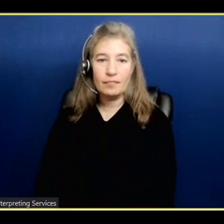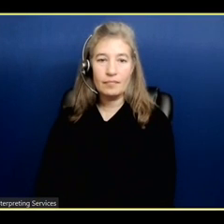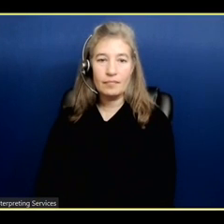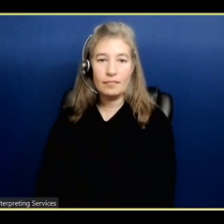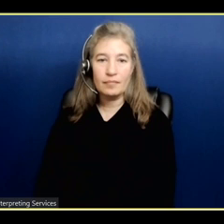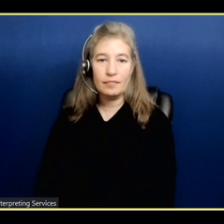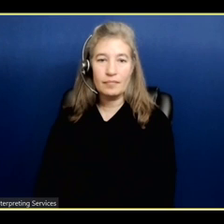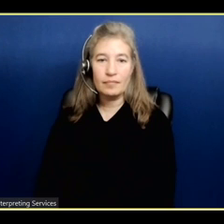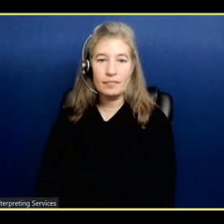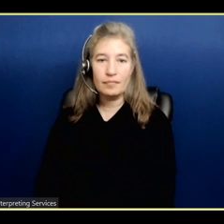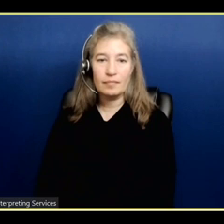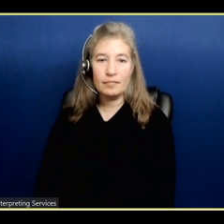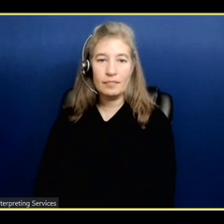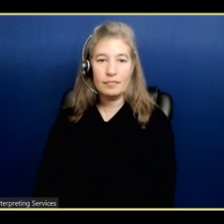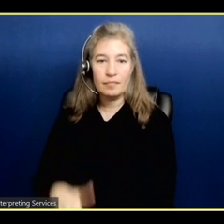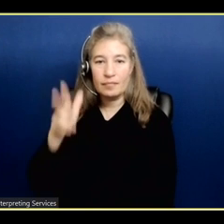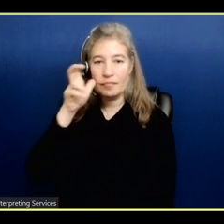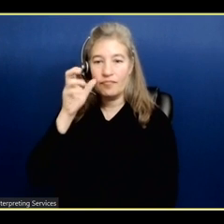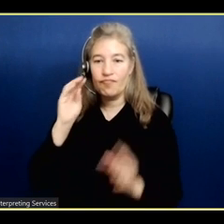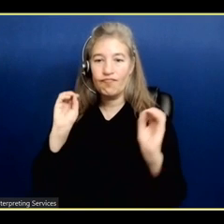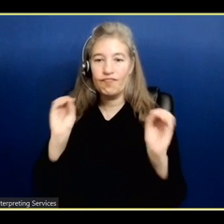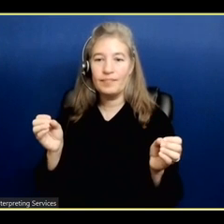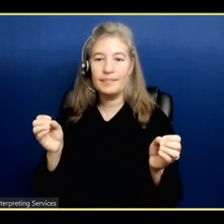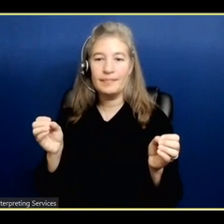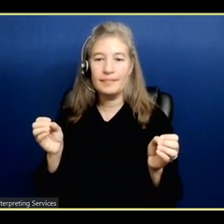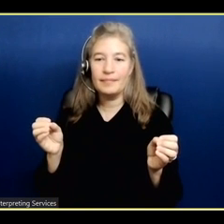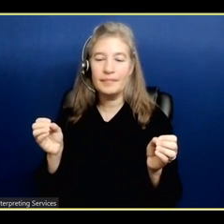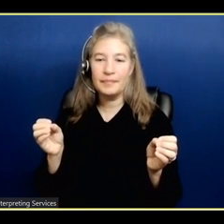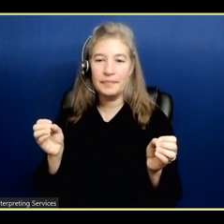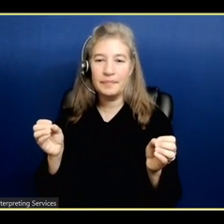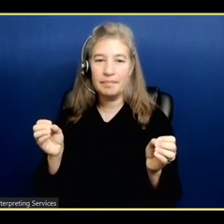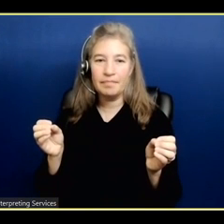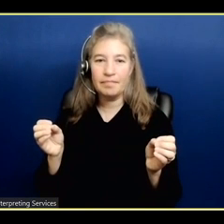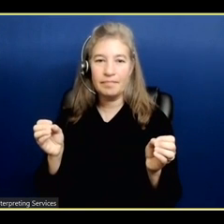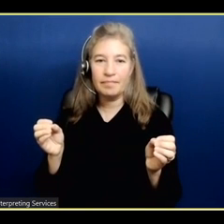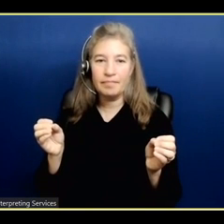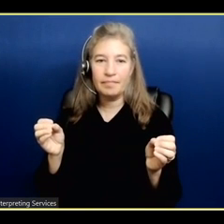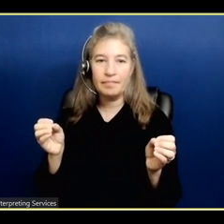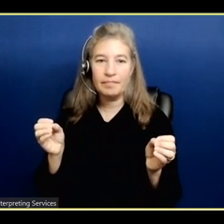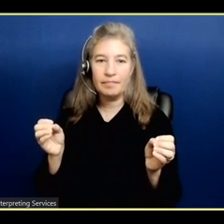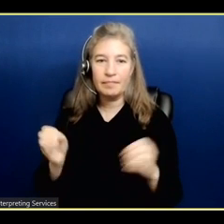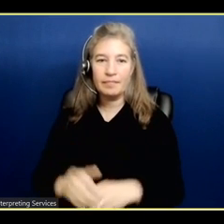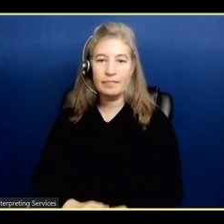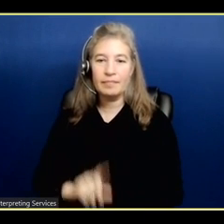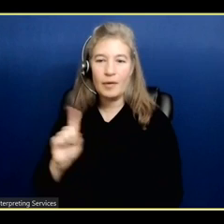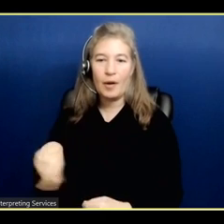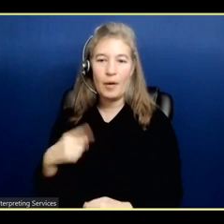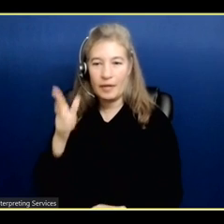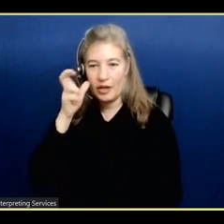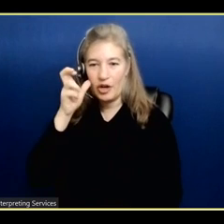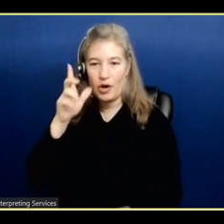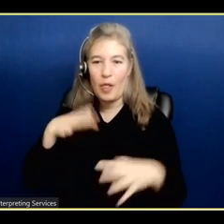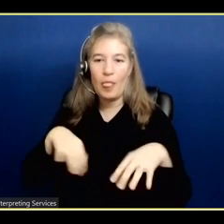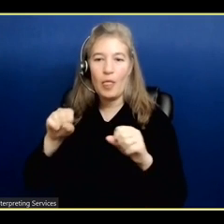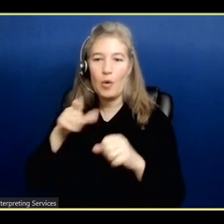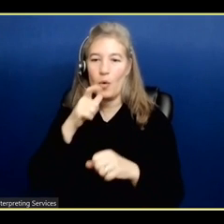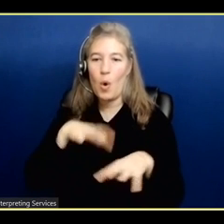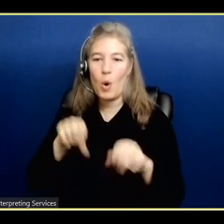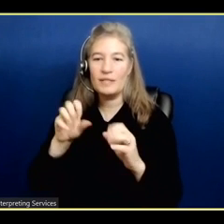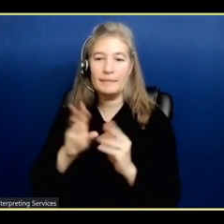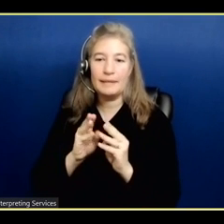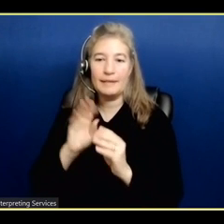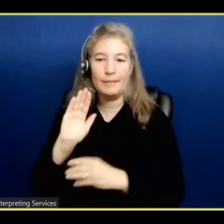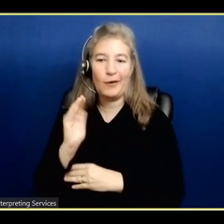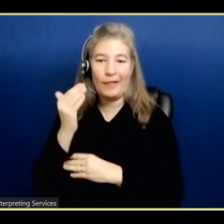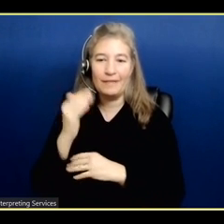response to COVID-19, but even then, it feels too slow. So first, I want to express my appreciation to all of you for